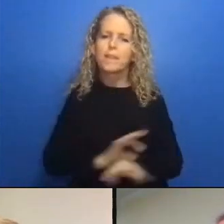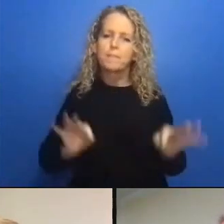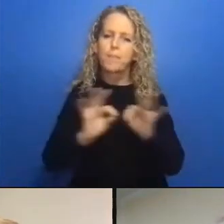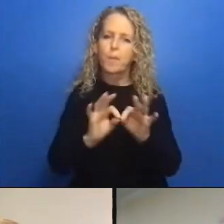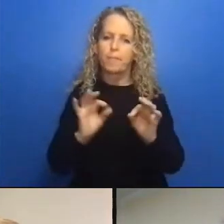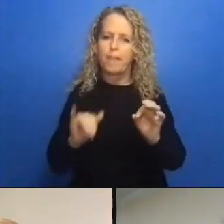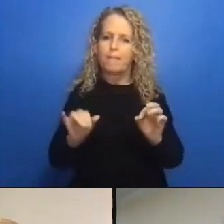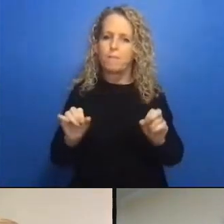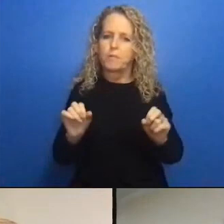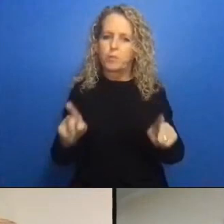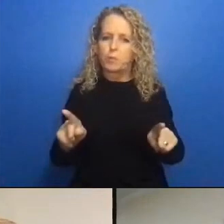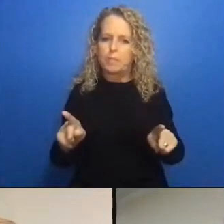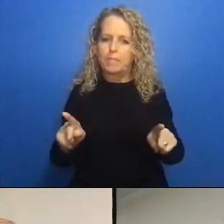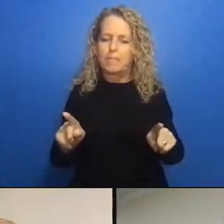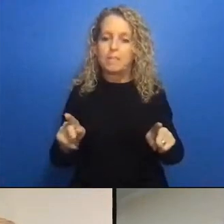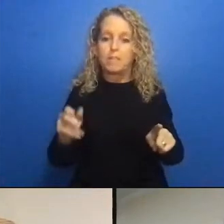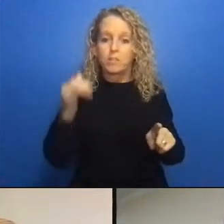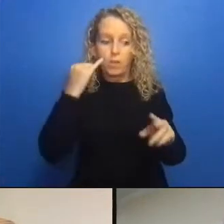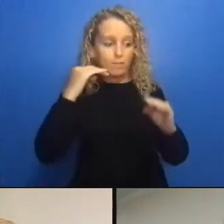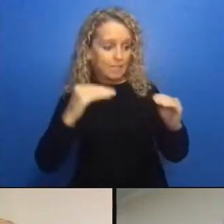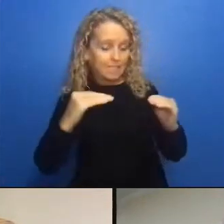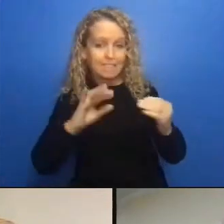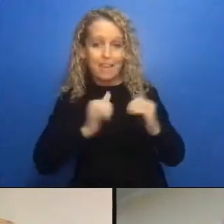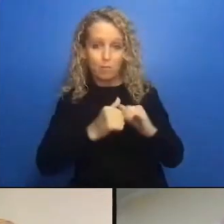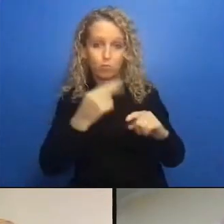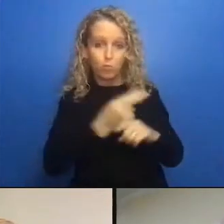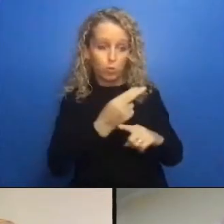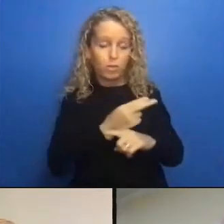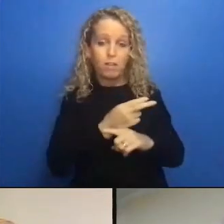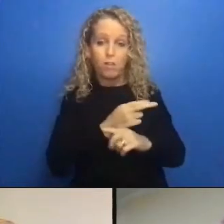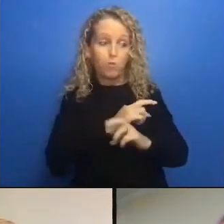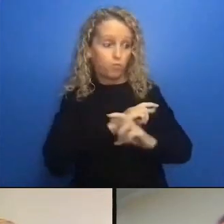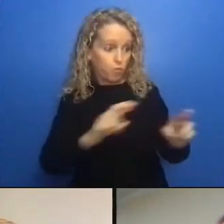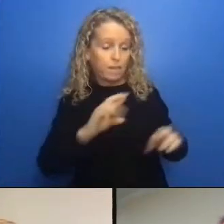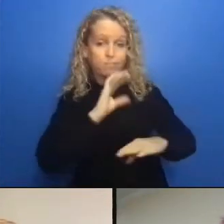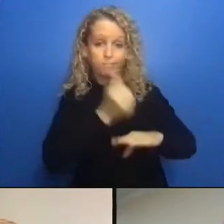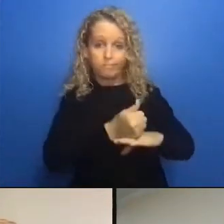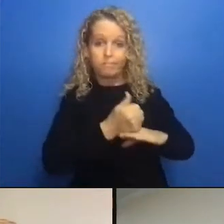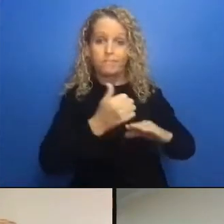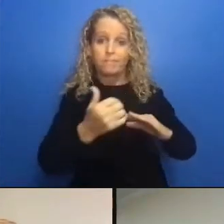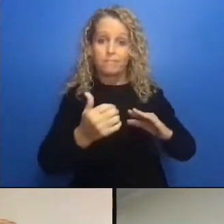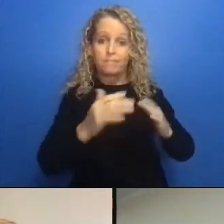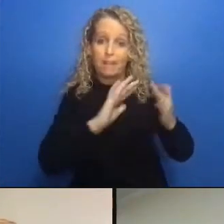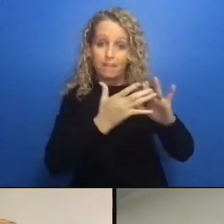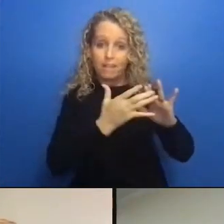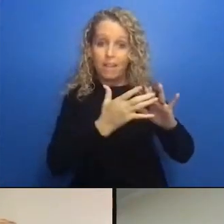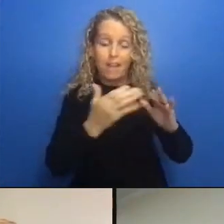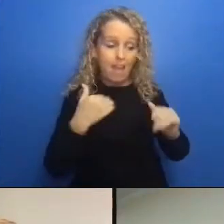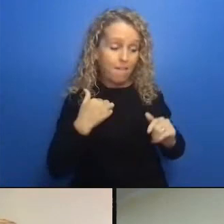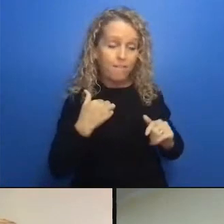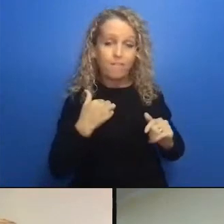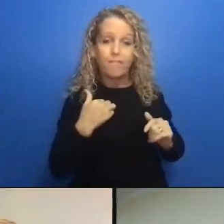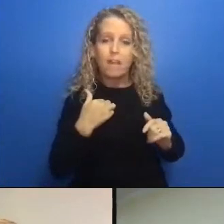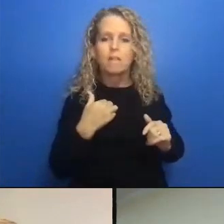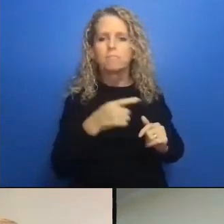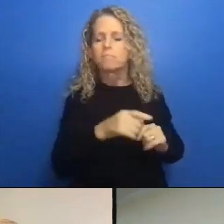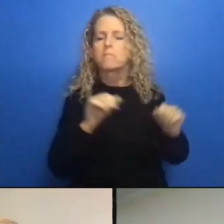the group if we can get our infrastructure right. And I would agree with Bruce. There's really kind of no excuse at this